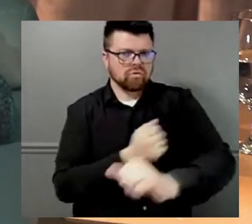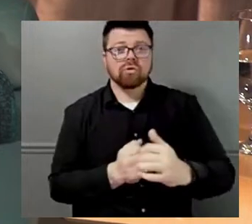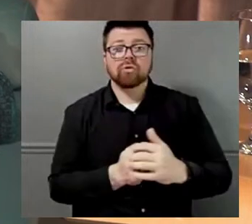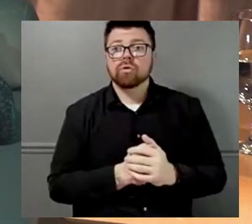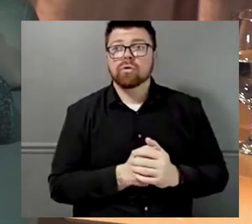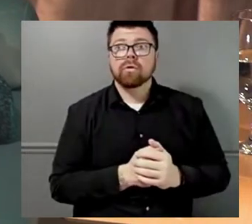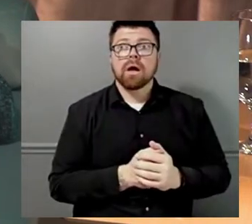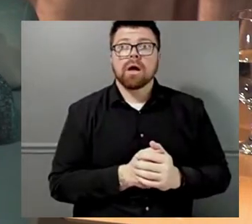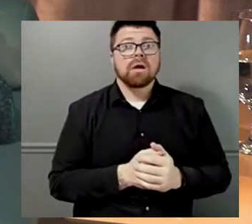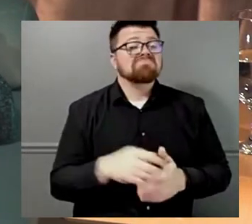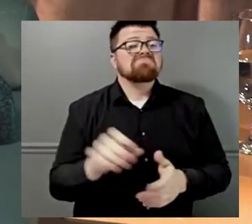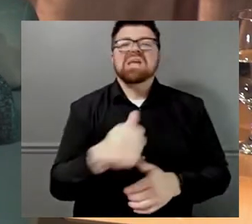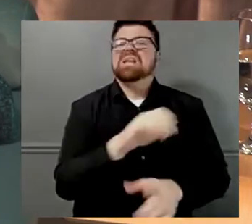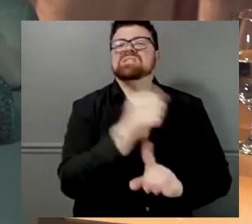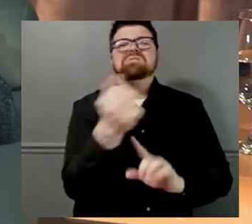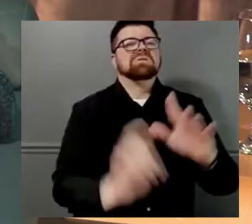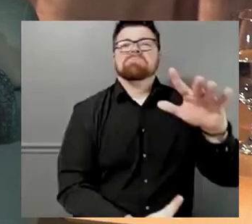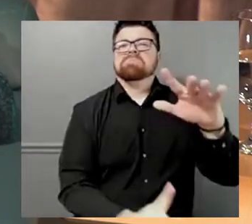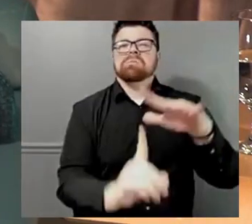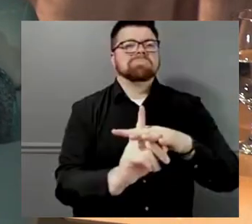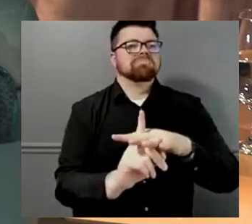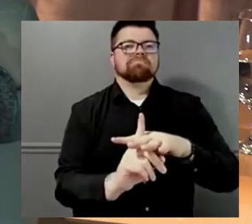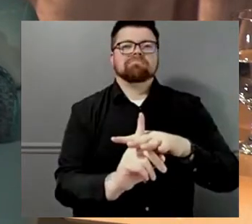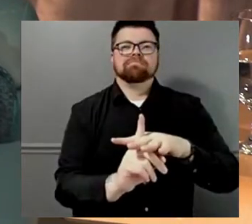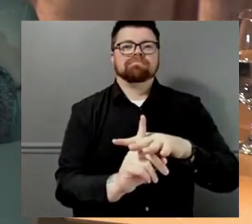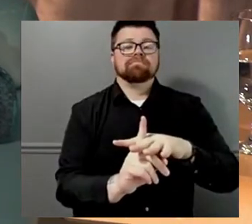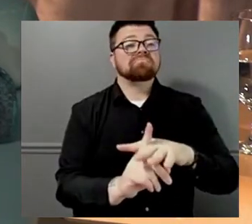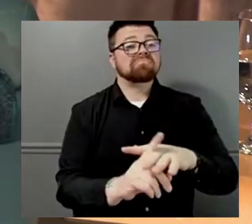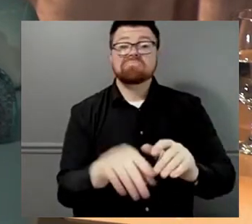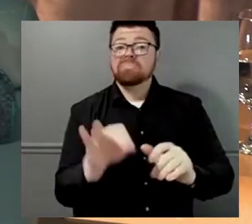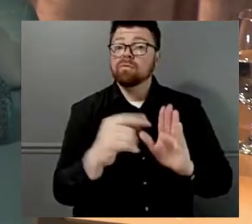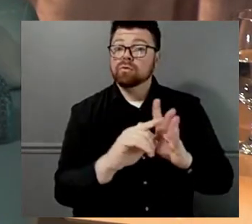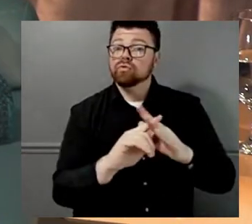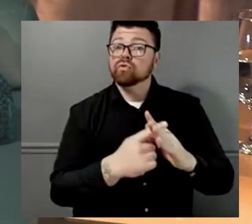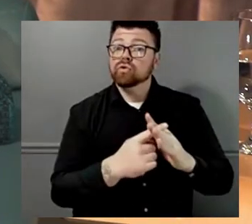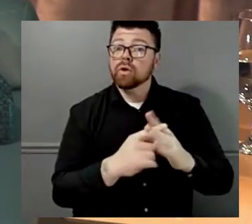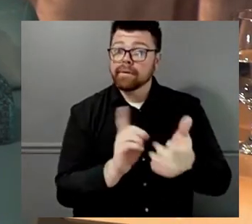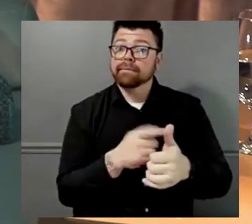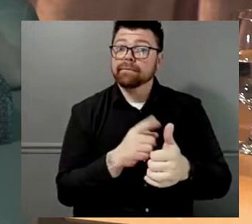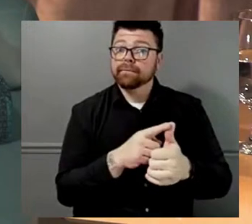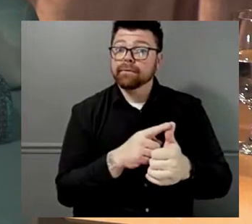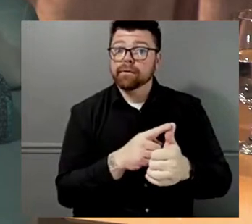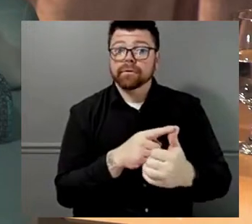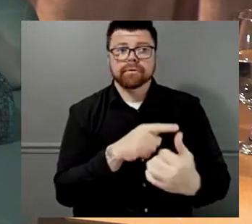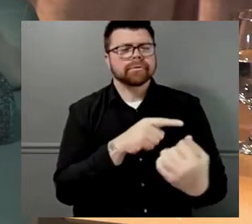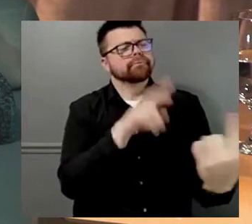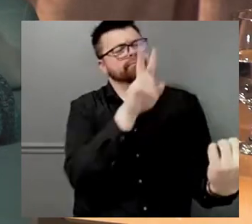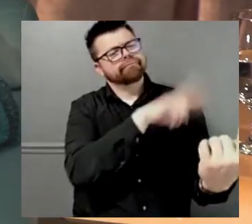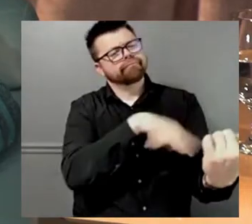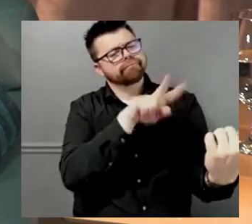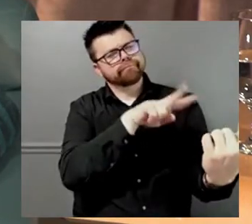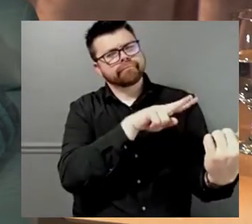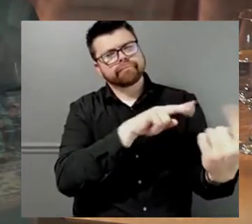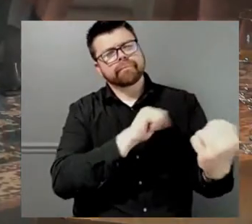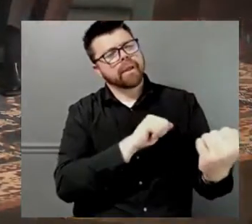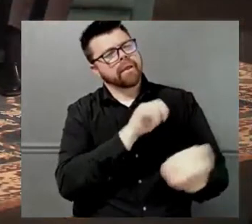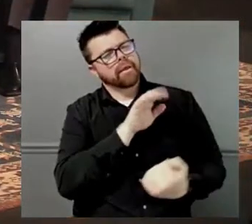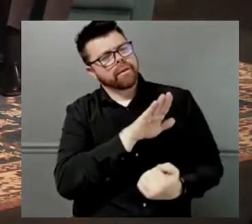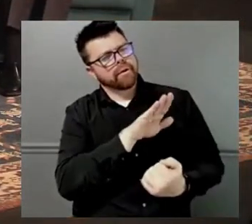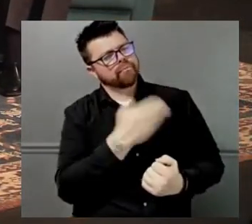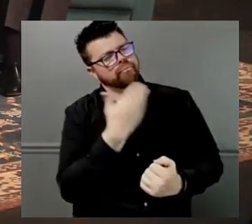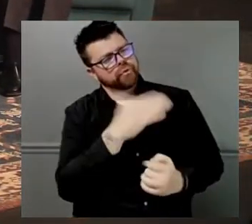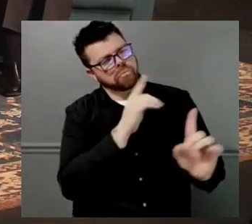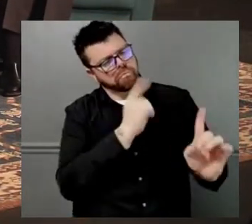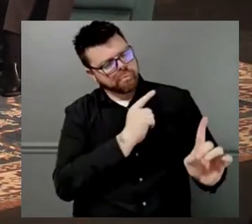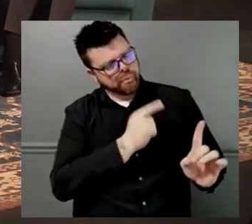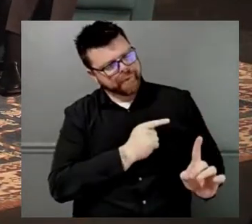any situation if you start with it, finding what's the best in each other. Thank you, Justice.